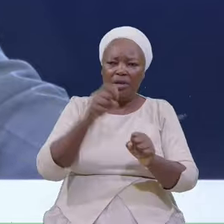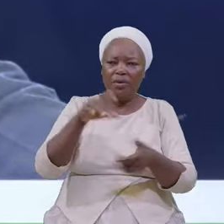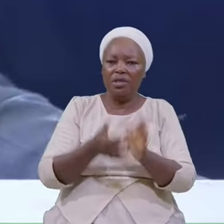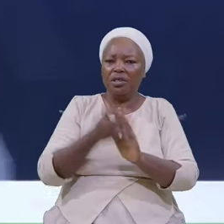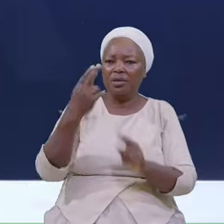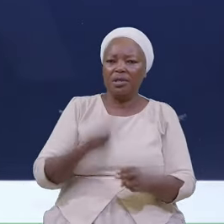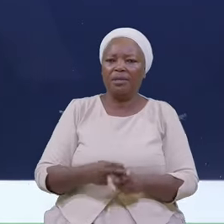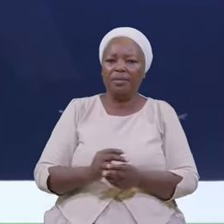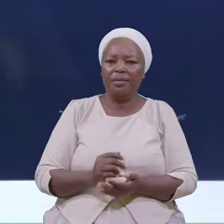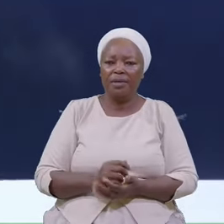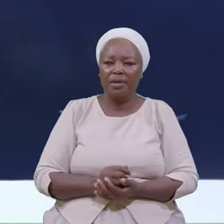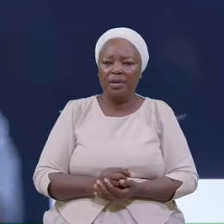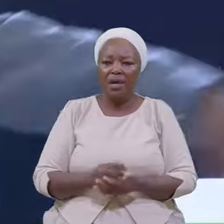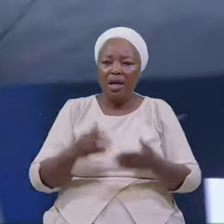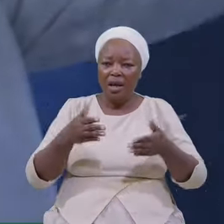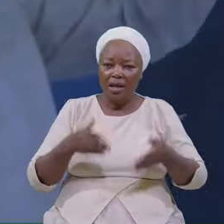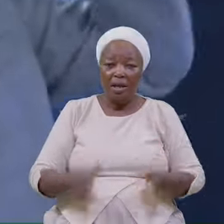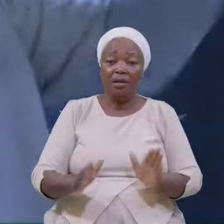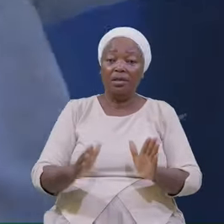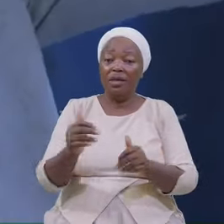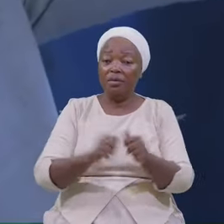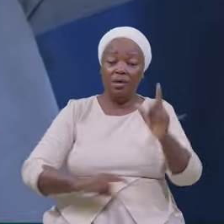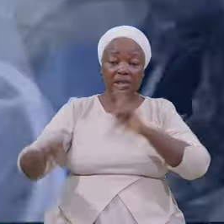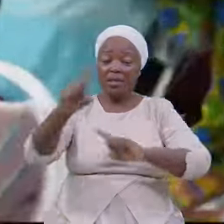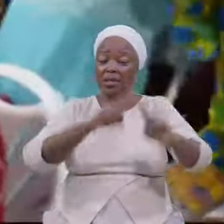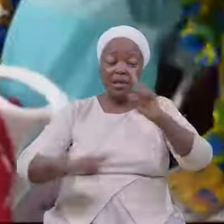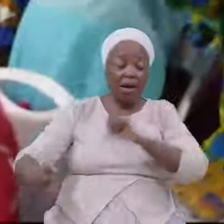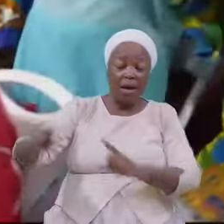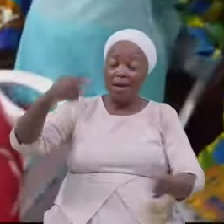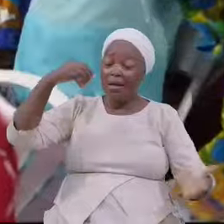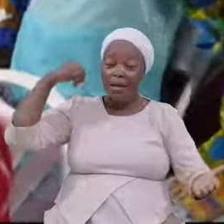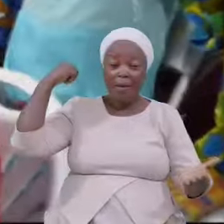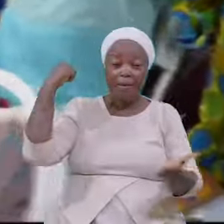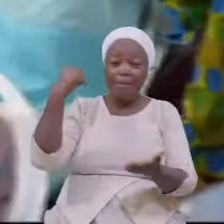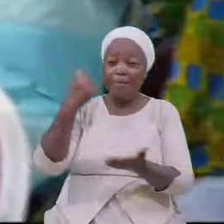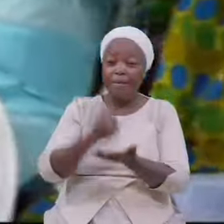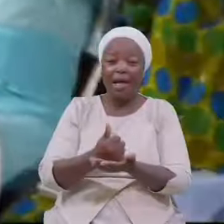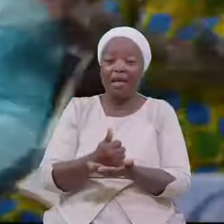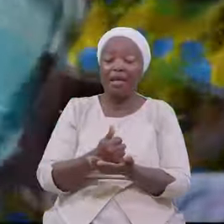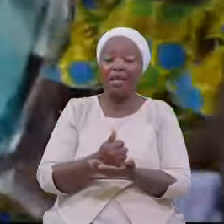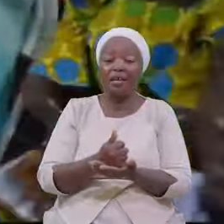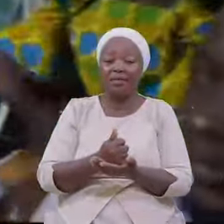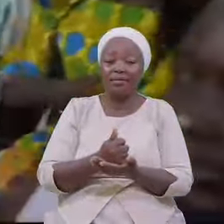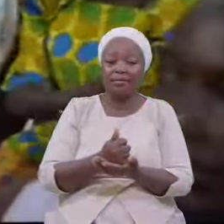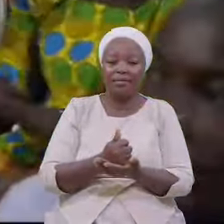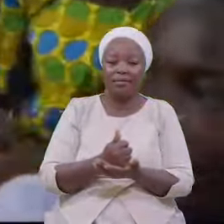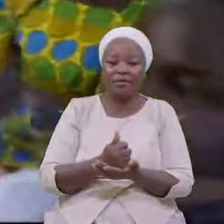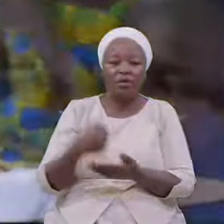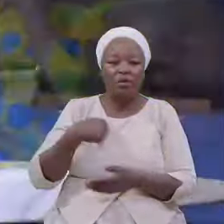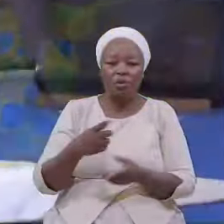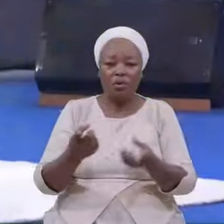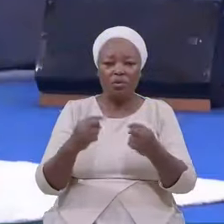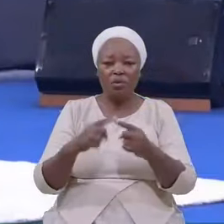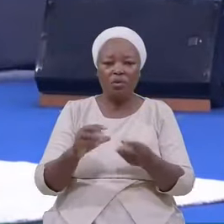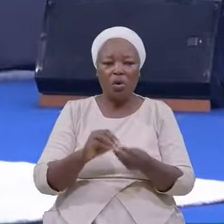Sauvera. Let somebody say amen. Amen. We're coming to number two